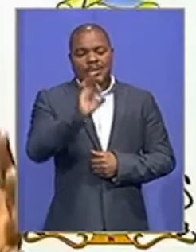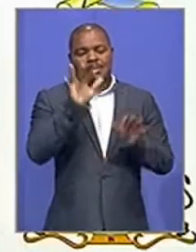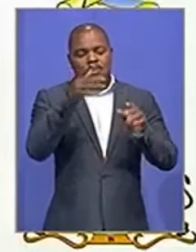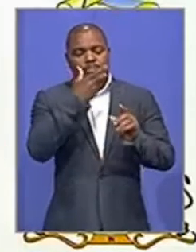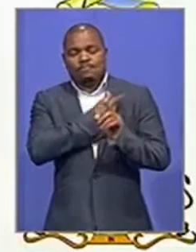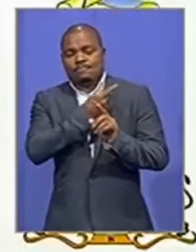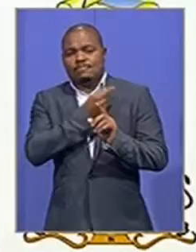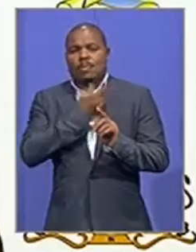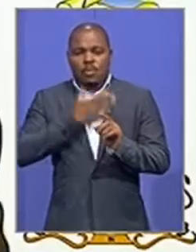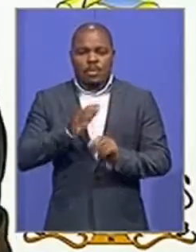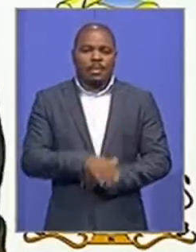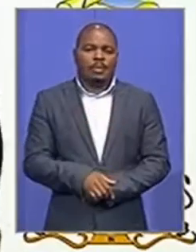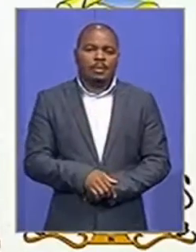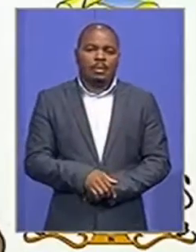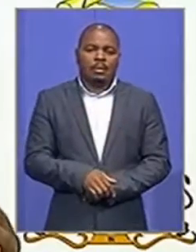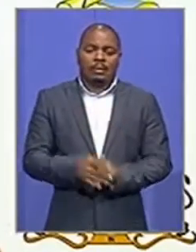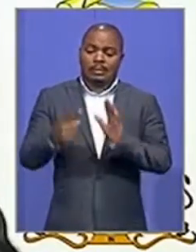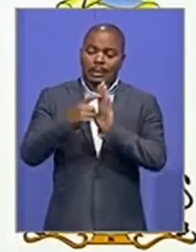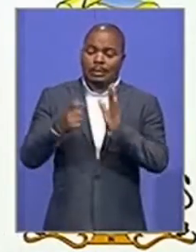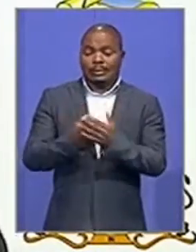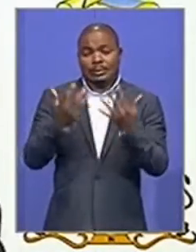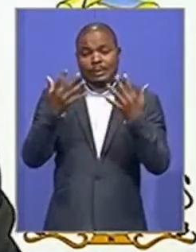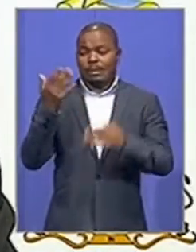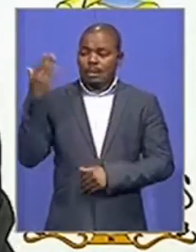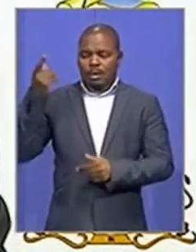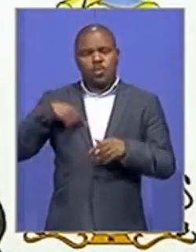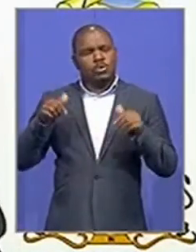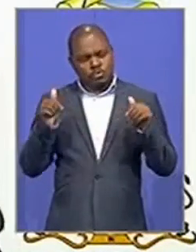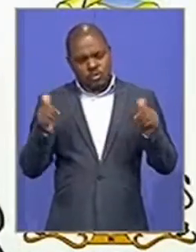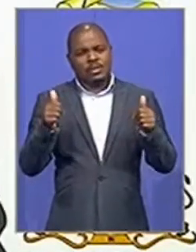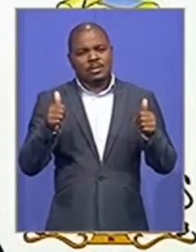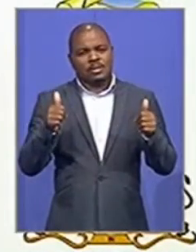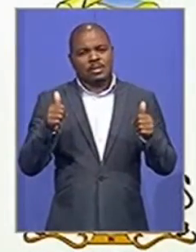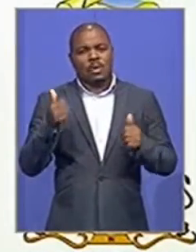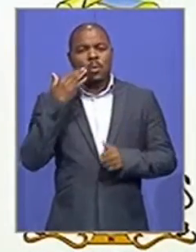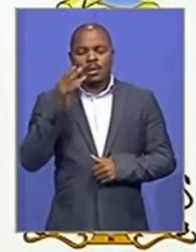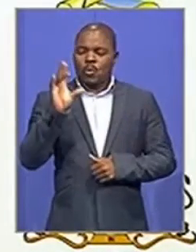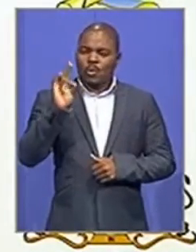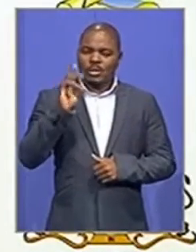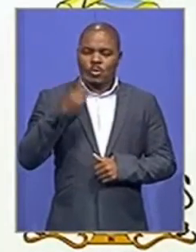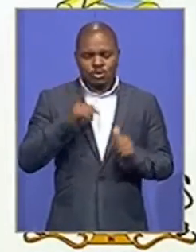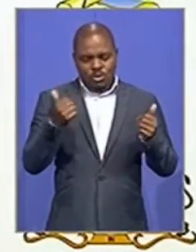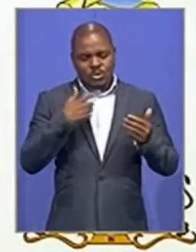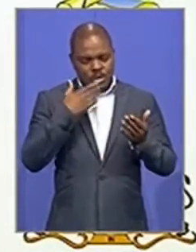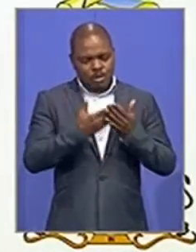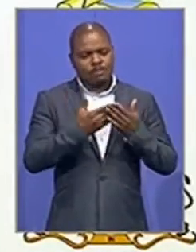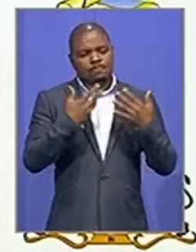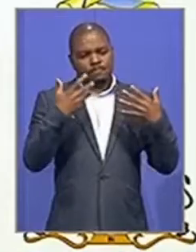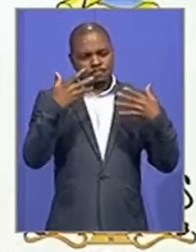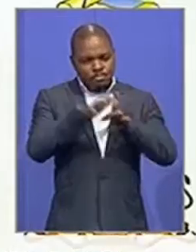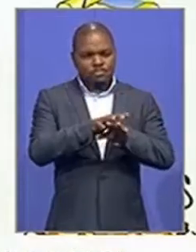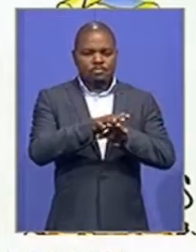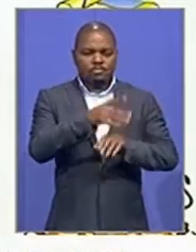We were ready on the 10th, Wednesday, to launch our vaccination